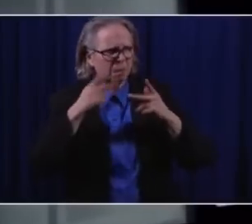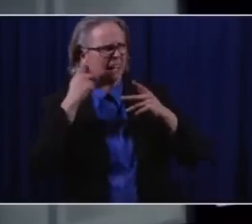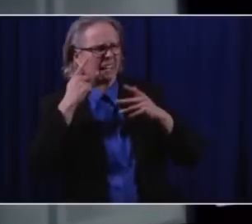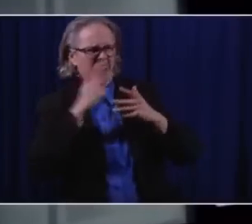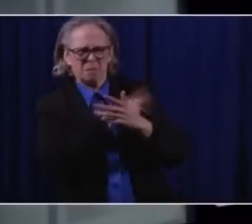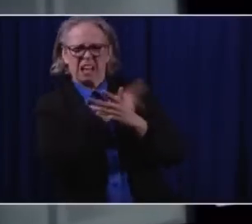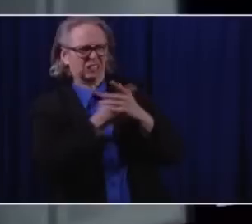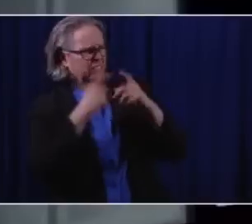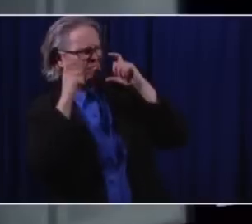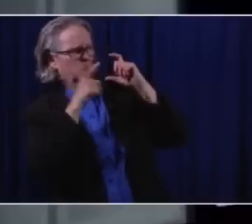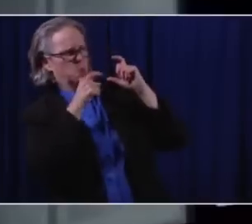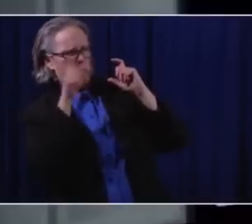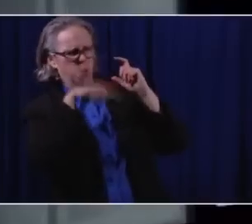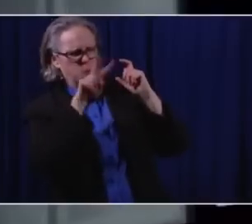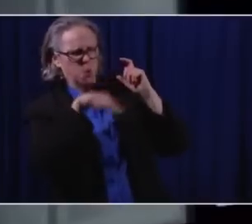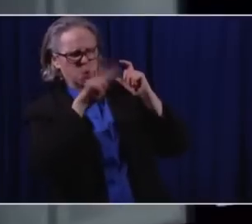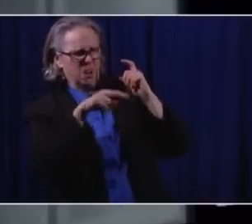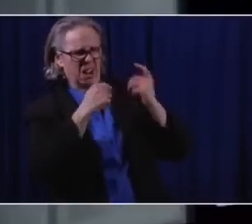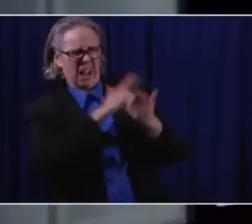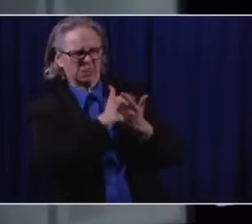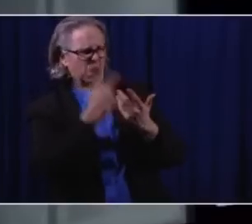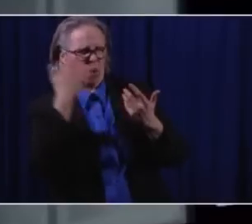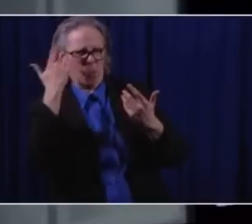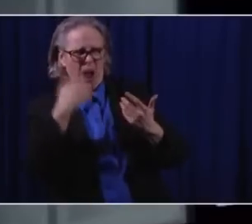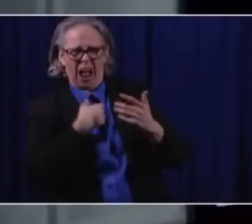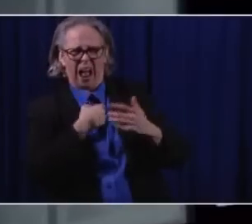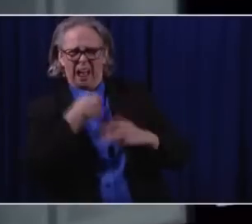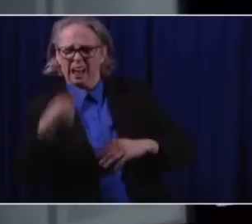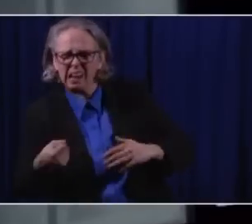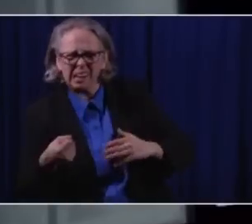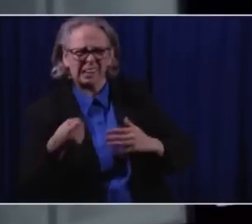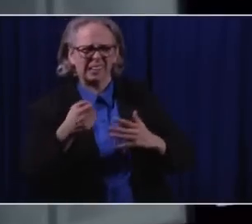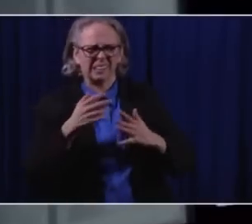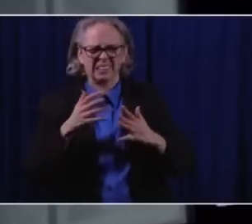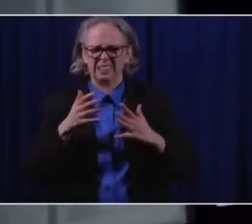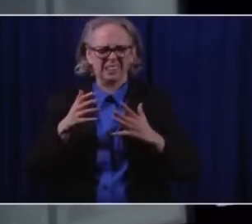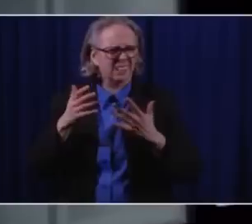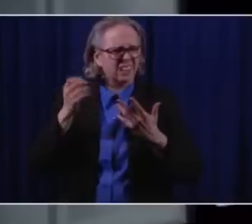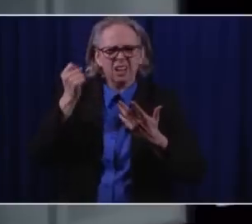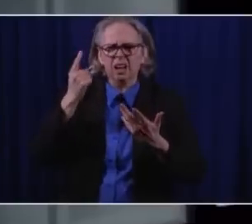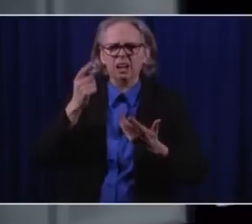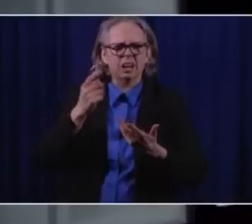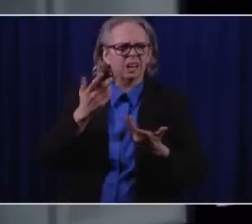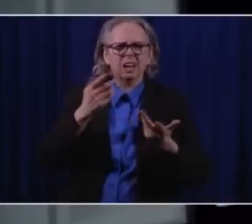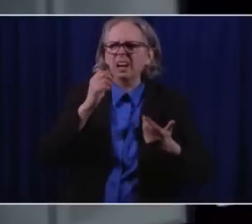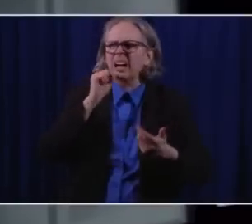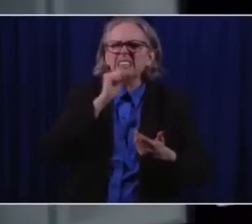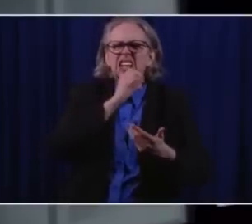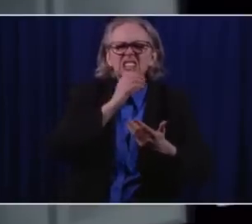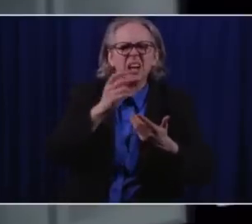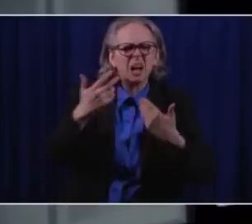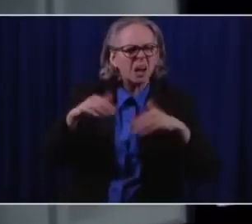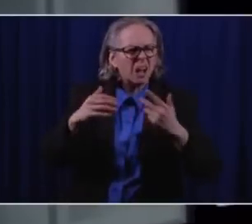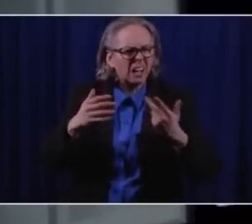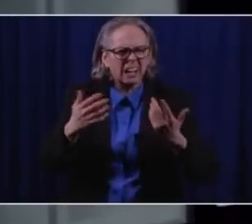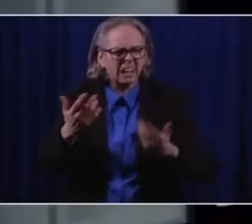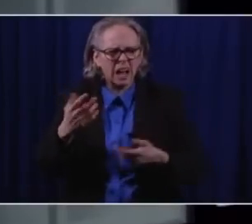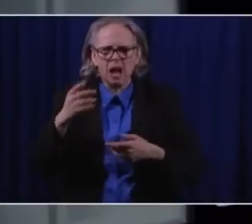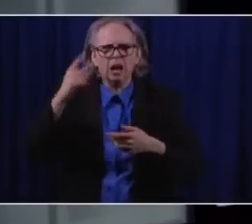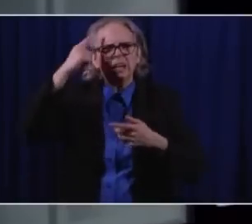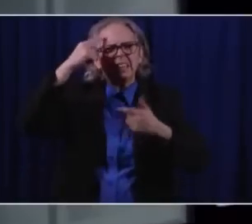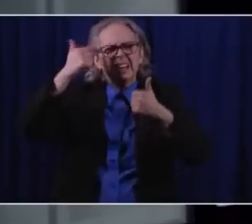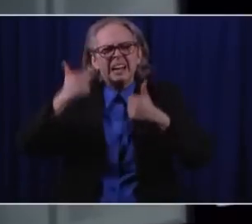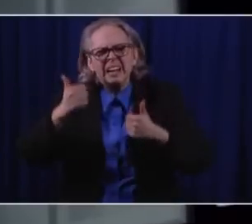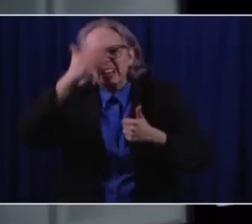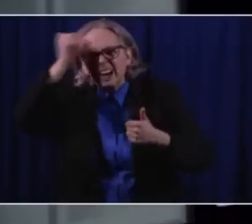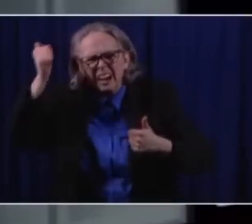here for. And we're seeing elderly populations that deal with dementia, and they're having trouble hearing us, and we're having trouble communicating. And we're